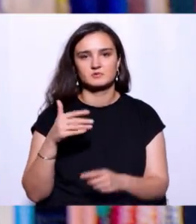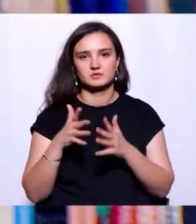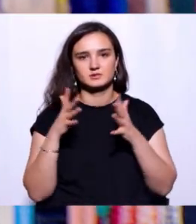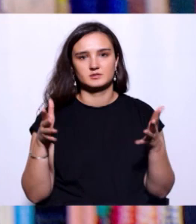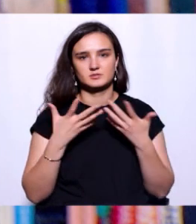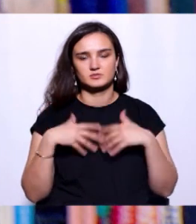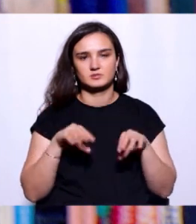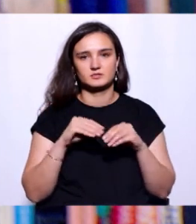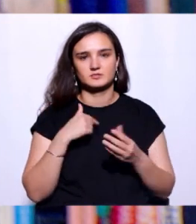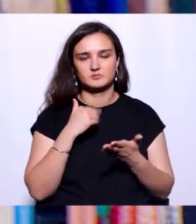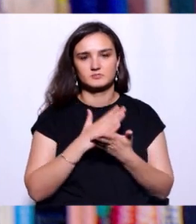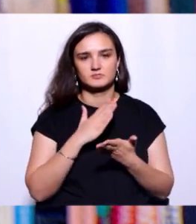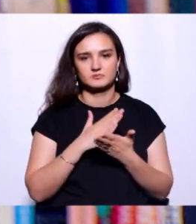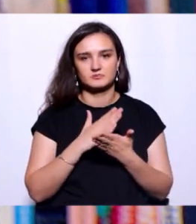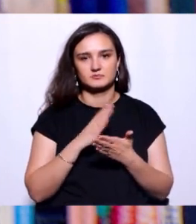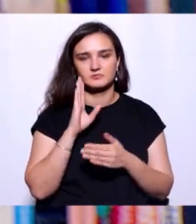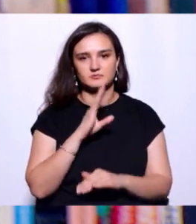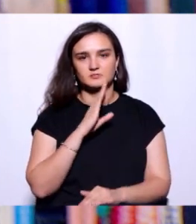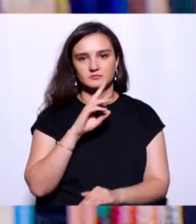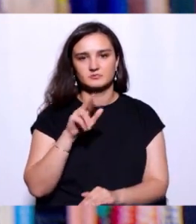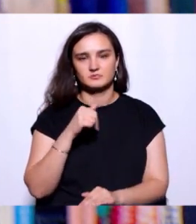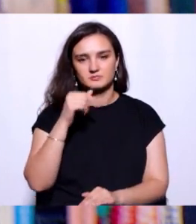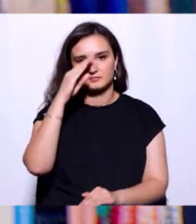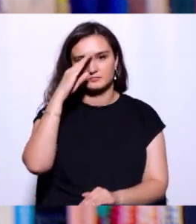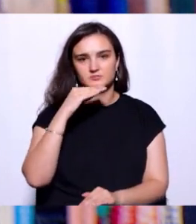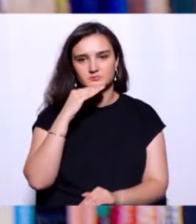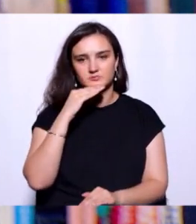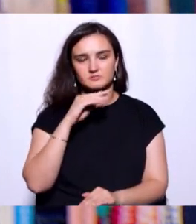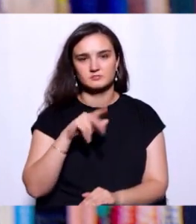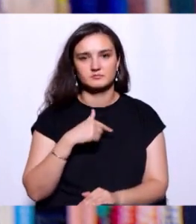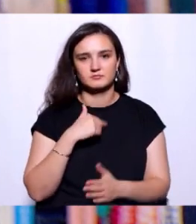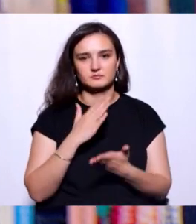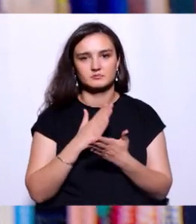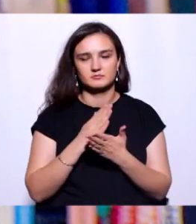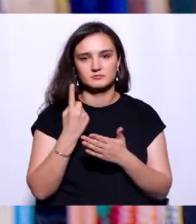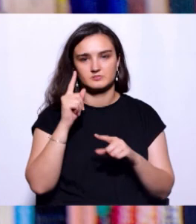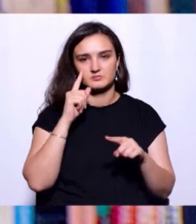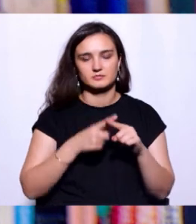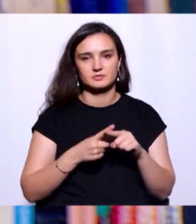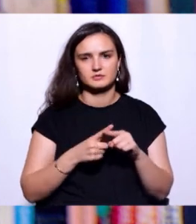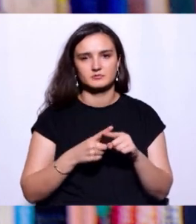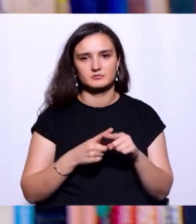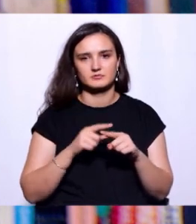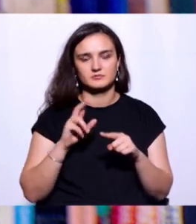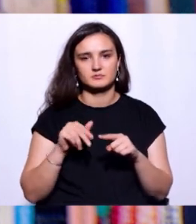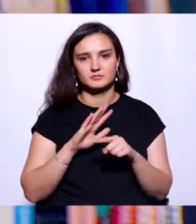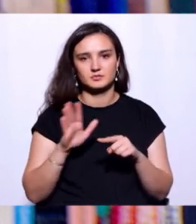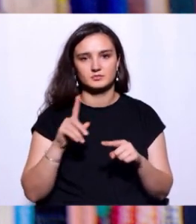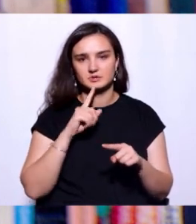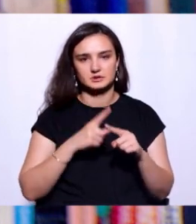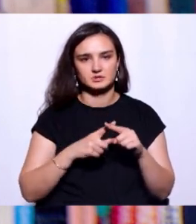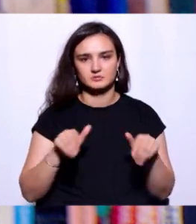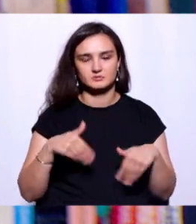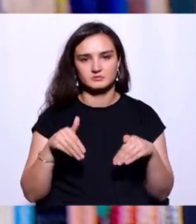of a family. Mm-hmm. I have a mother and a father. Mm-hmm. I have one brother mm-hmm. and no